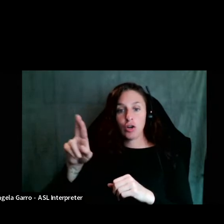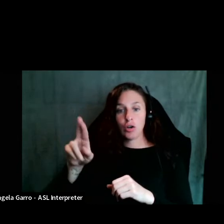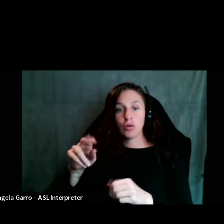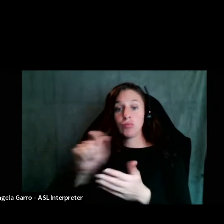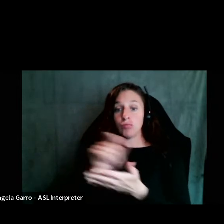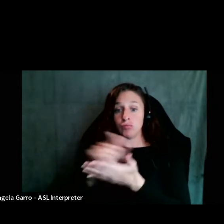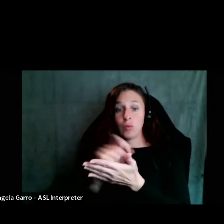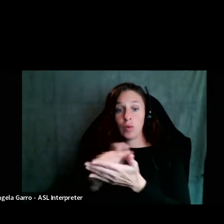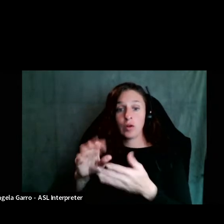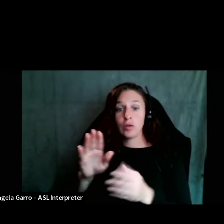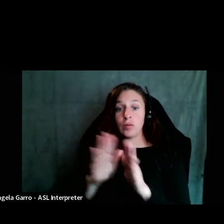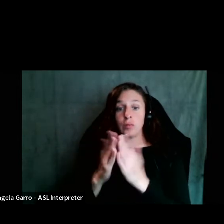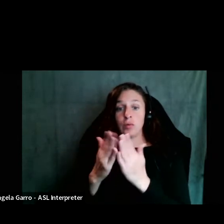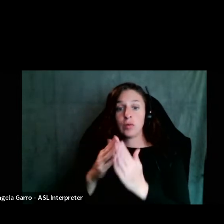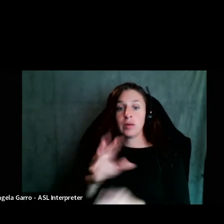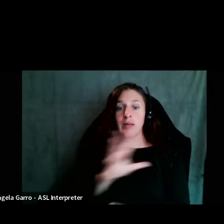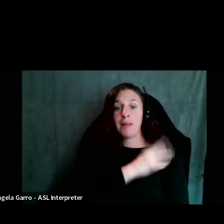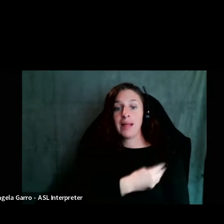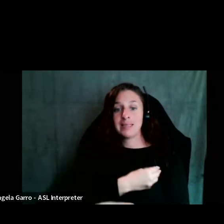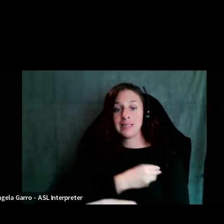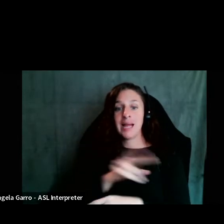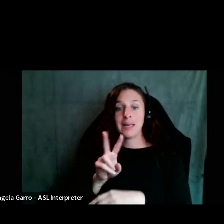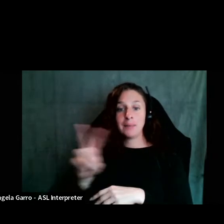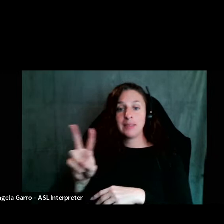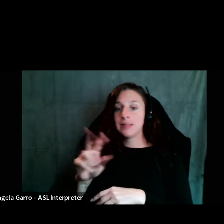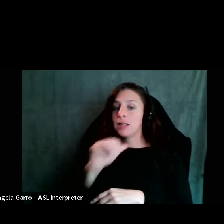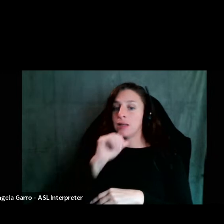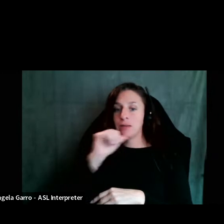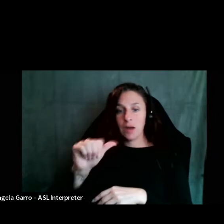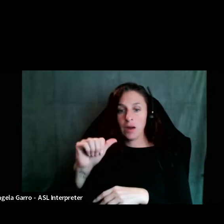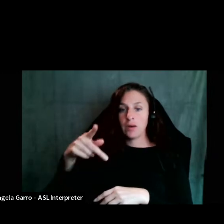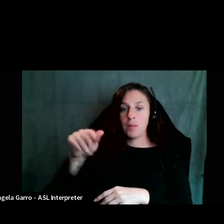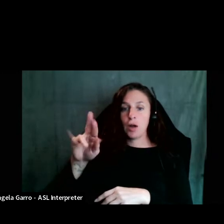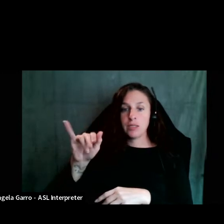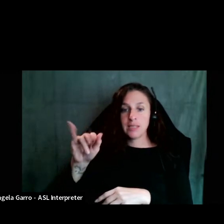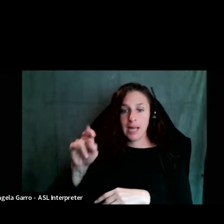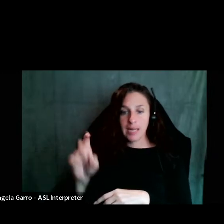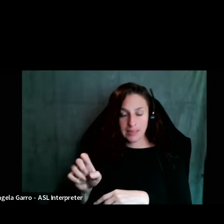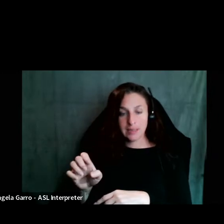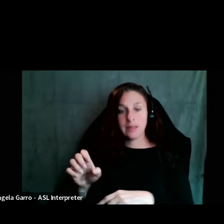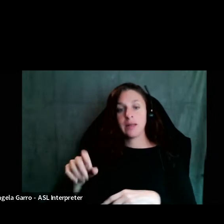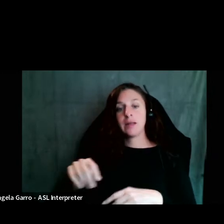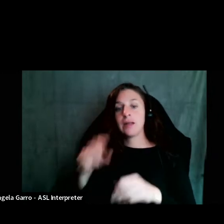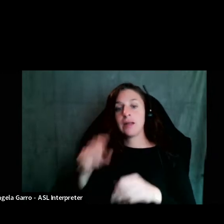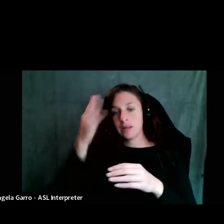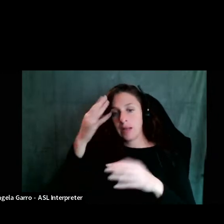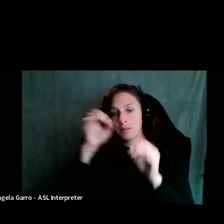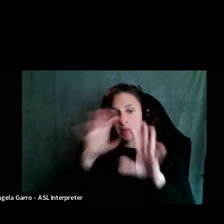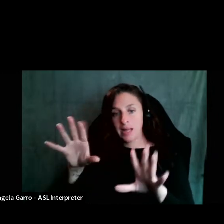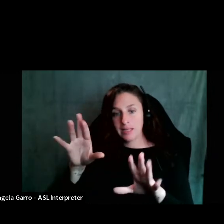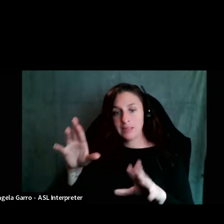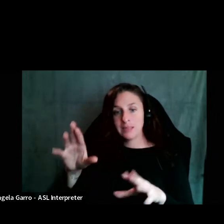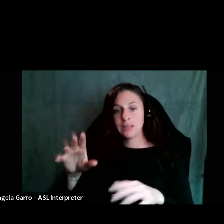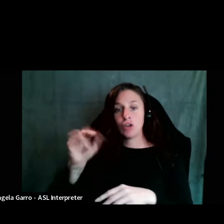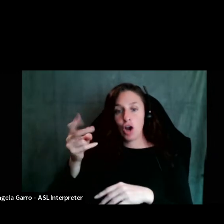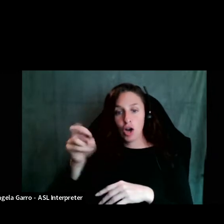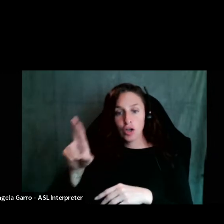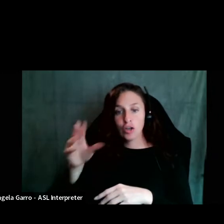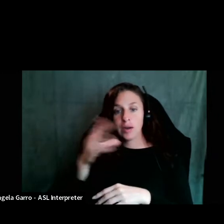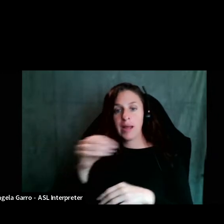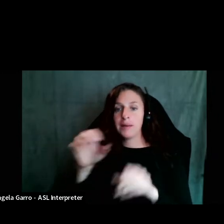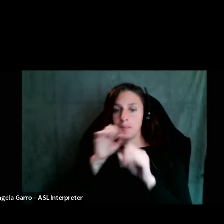titled Palestine, Peace, Not Apartheid. God bless President Carter and Rosalind Carter. Blessed are the